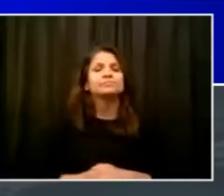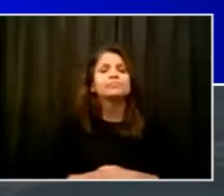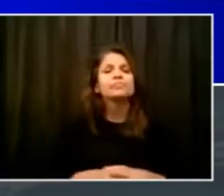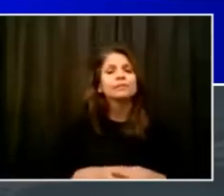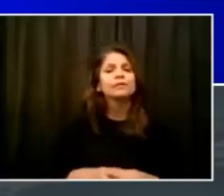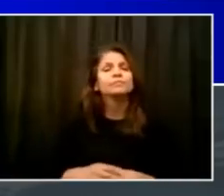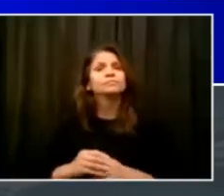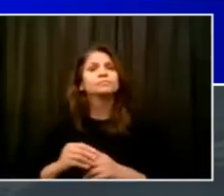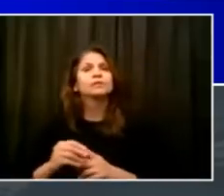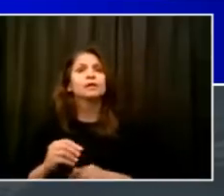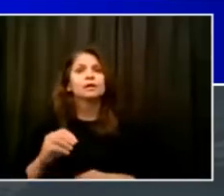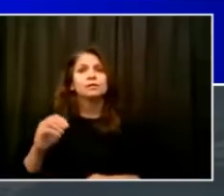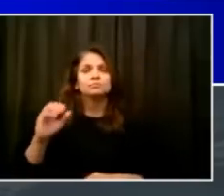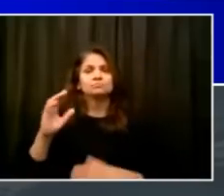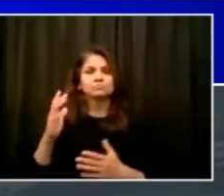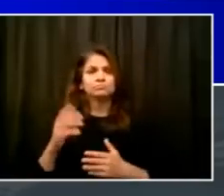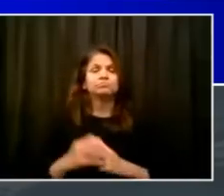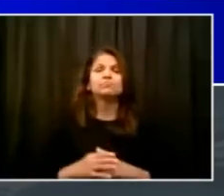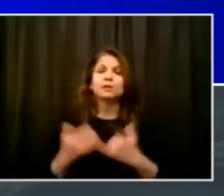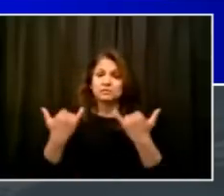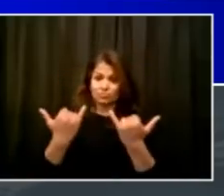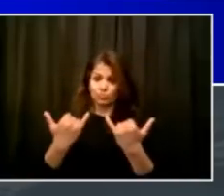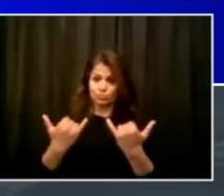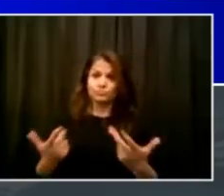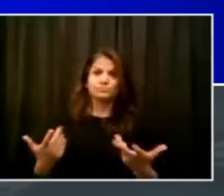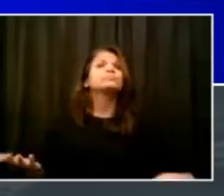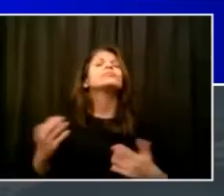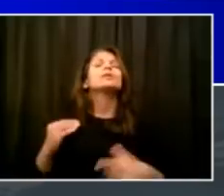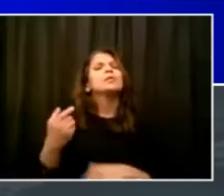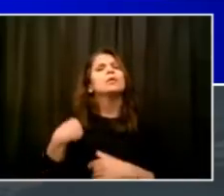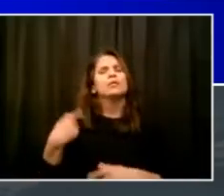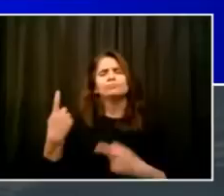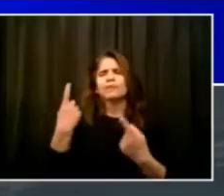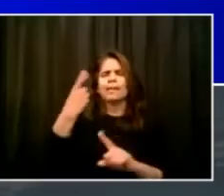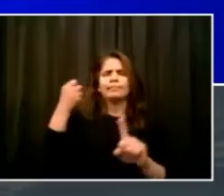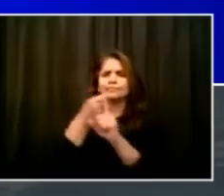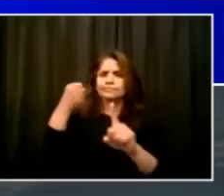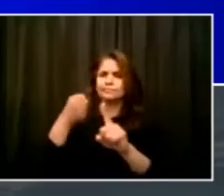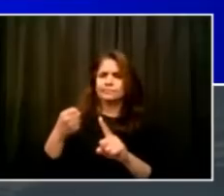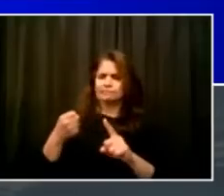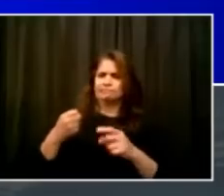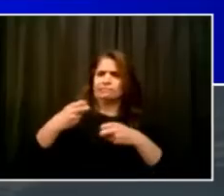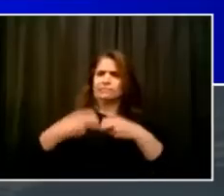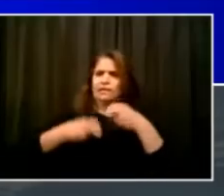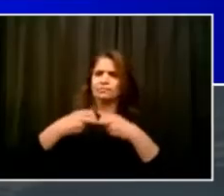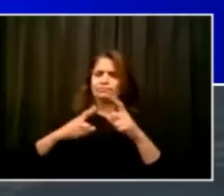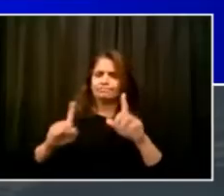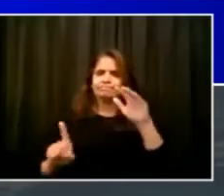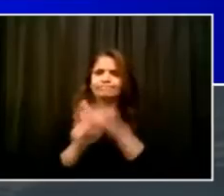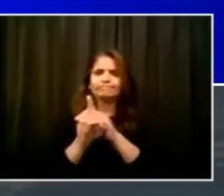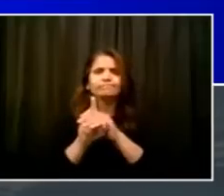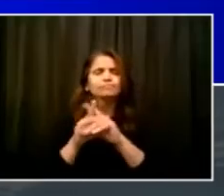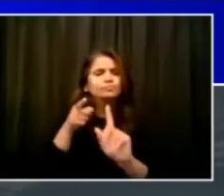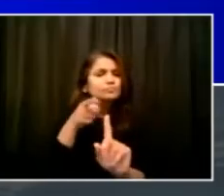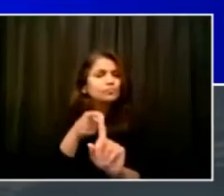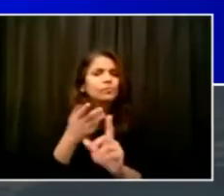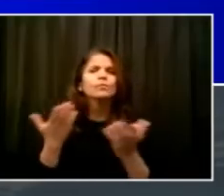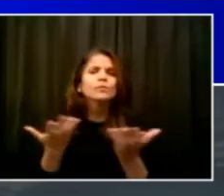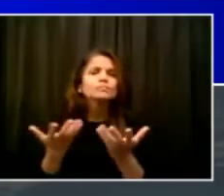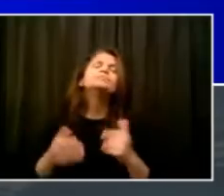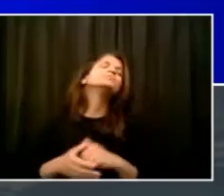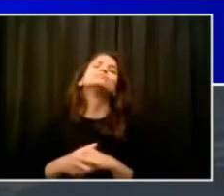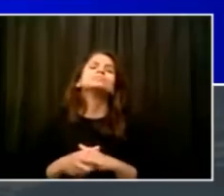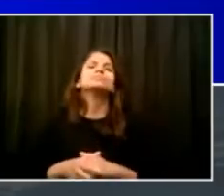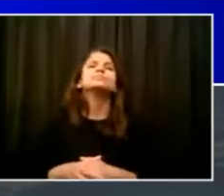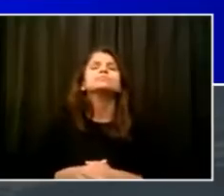leadership is now seeing and are very worried about, and we need to act on it together. And this is something you can act on, particularly parents,